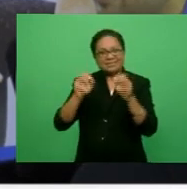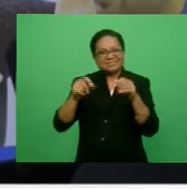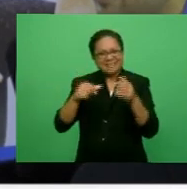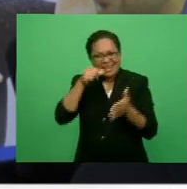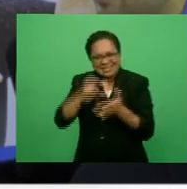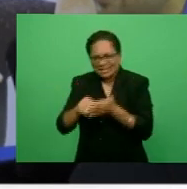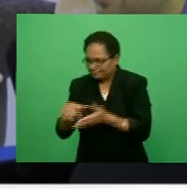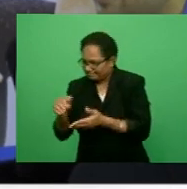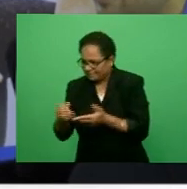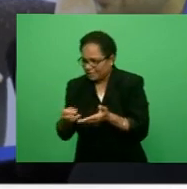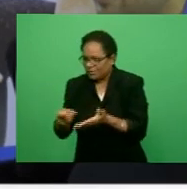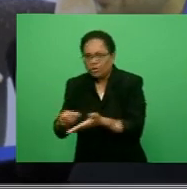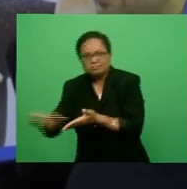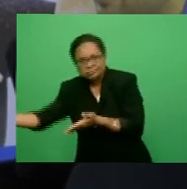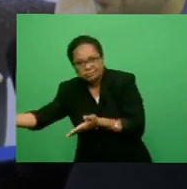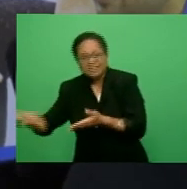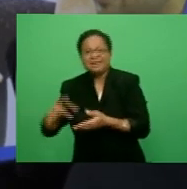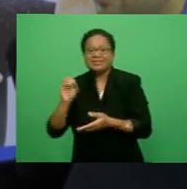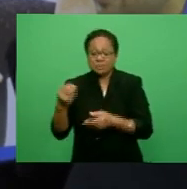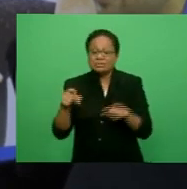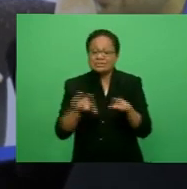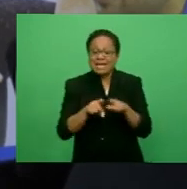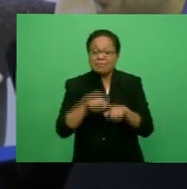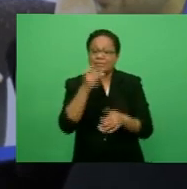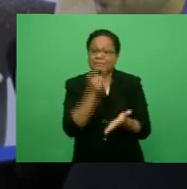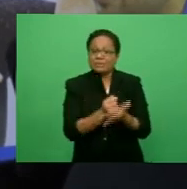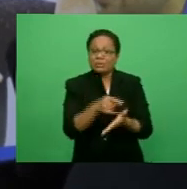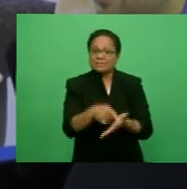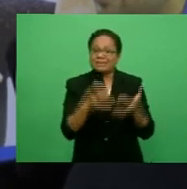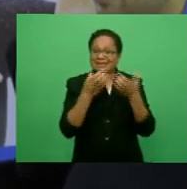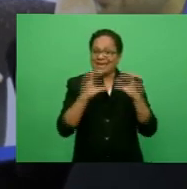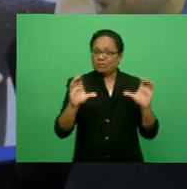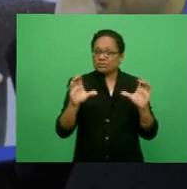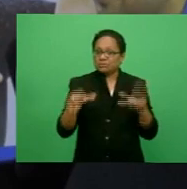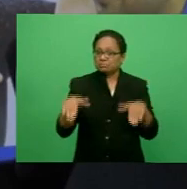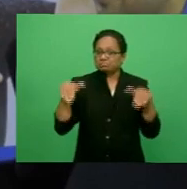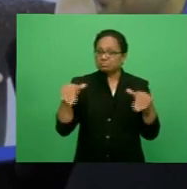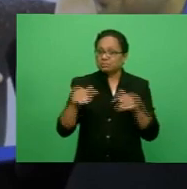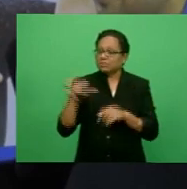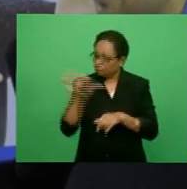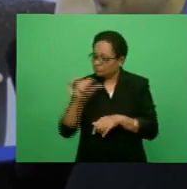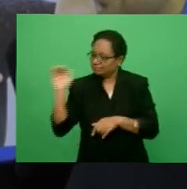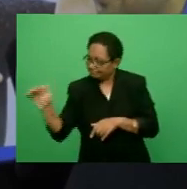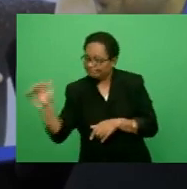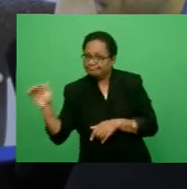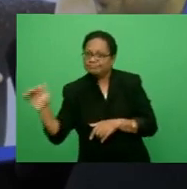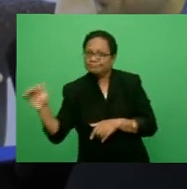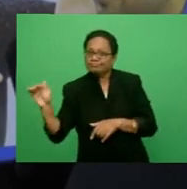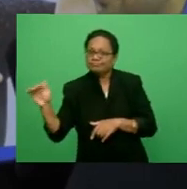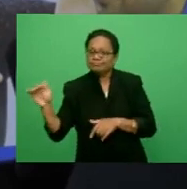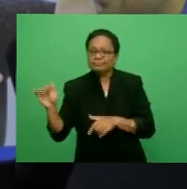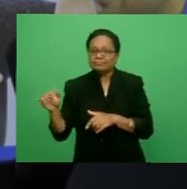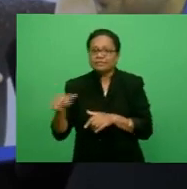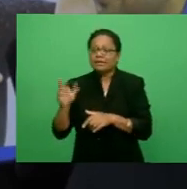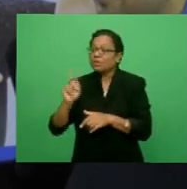So the lexity is on the part of the council. They've not been aggressive in collecting